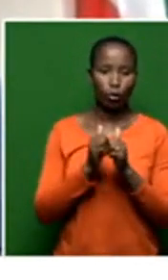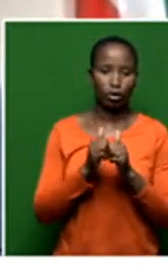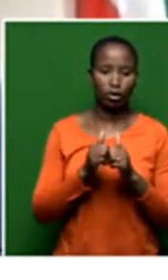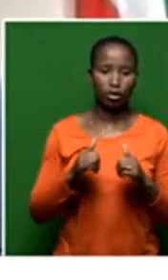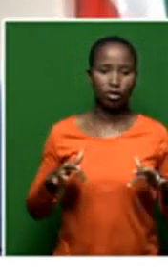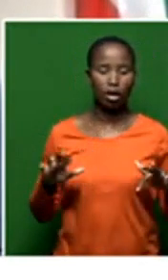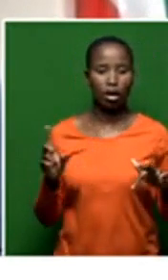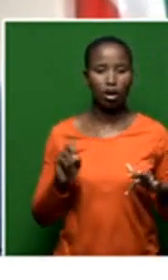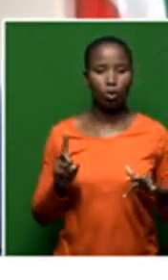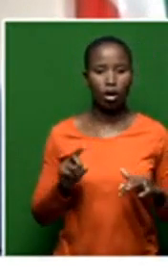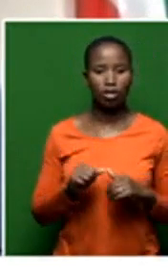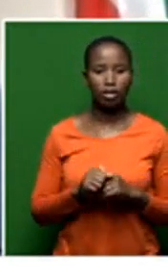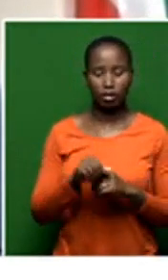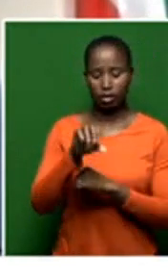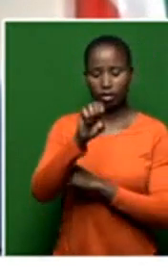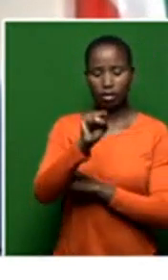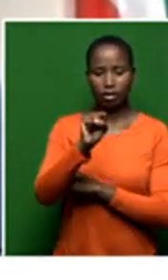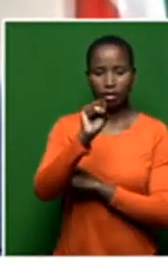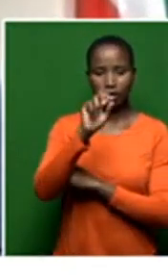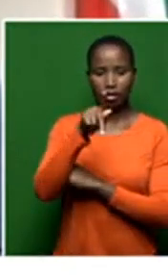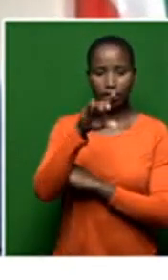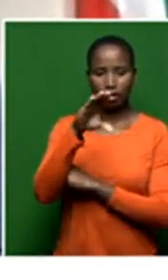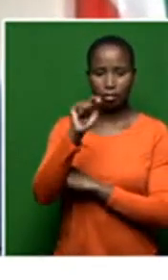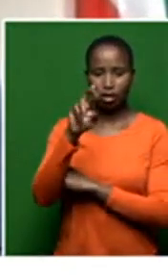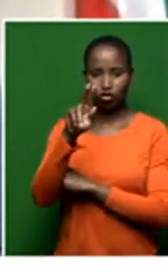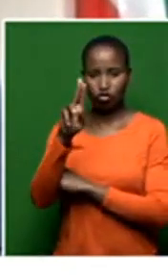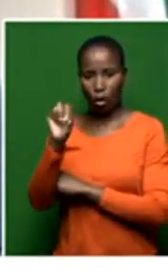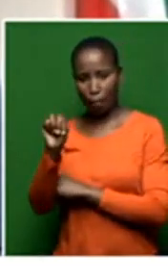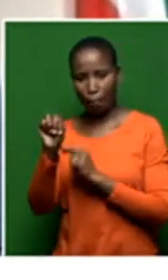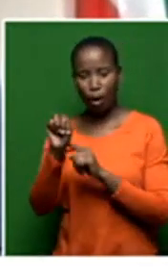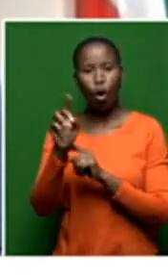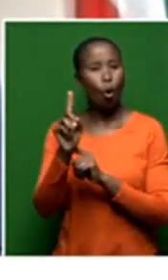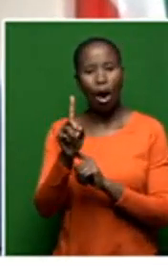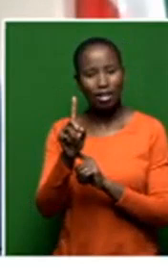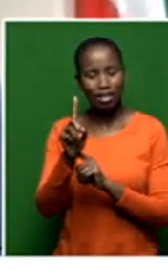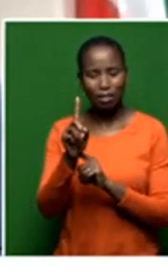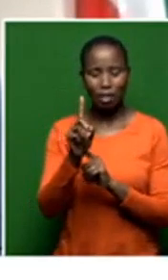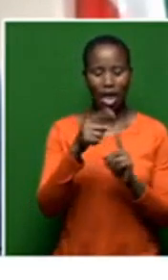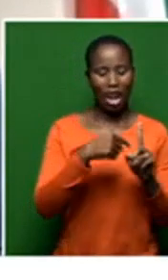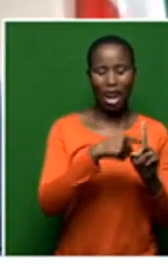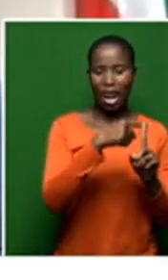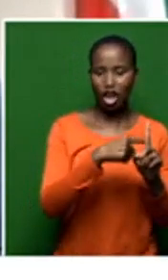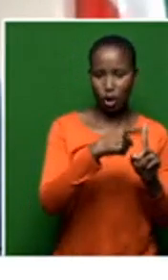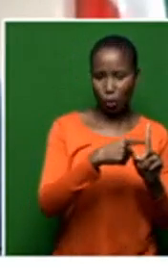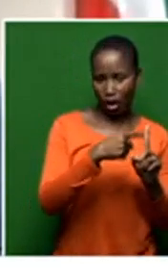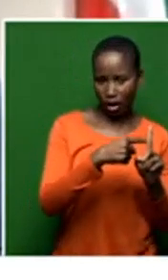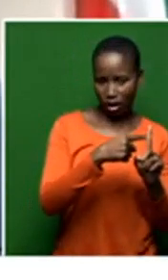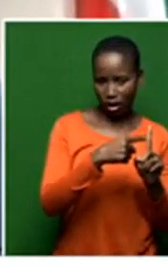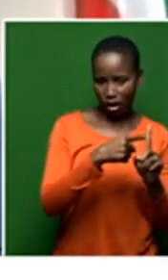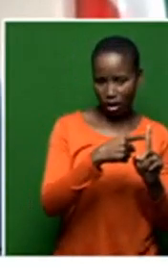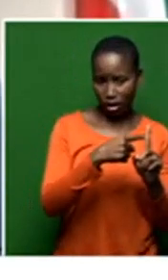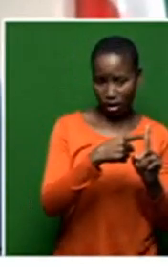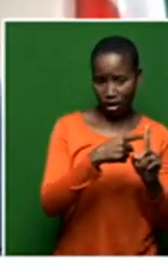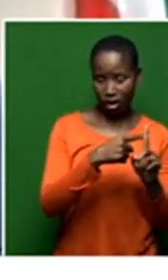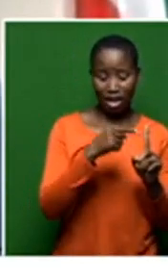spectrum auction. Now, spectrum in simple terms are the raw networks or the raw capacity with